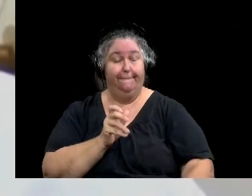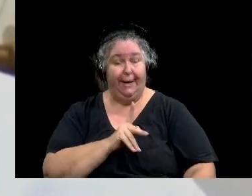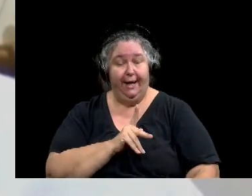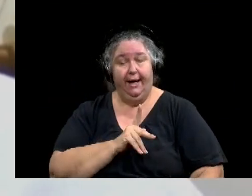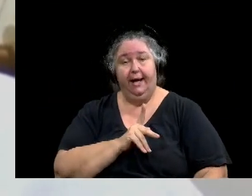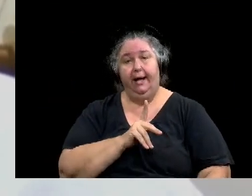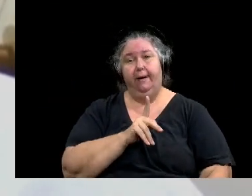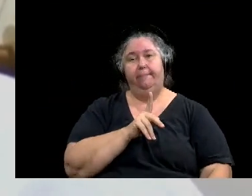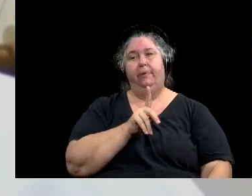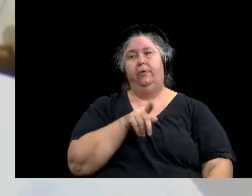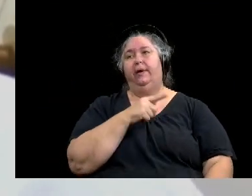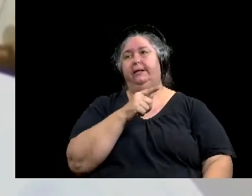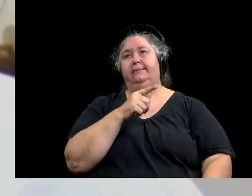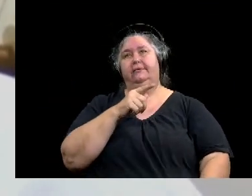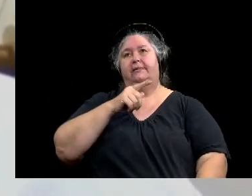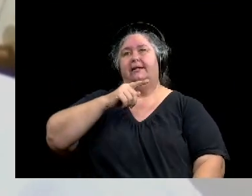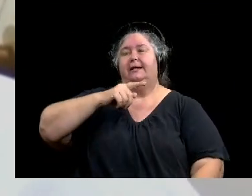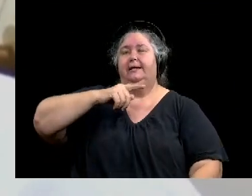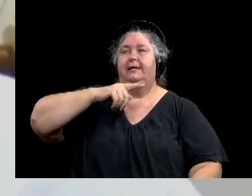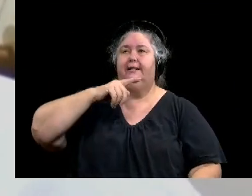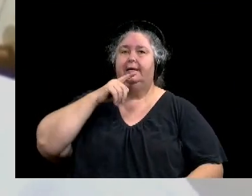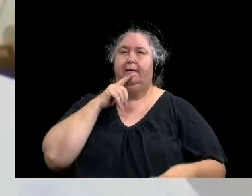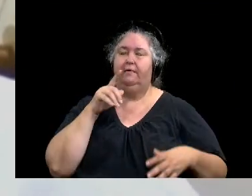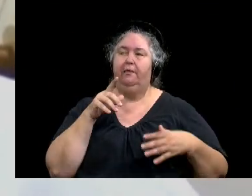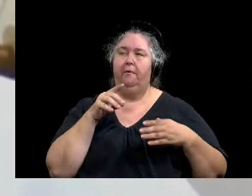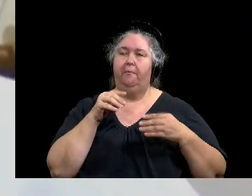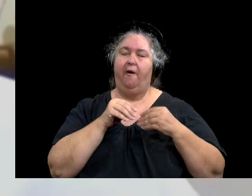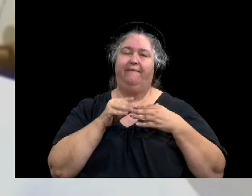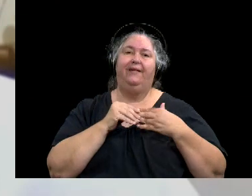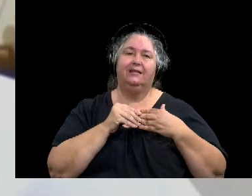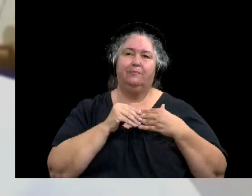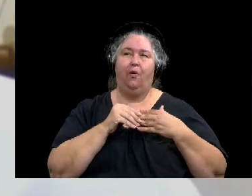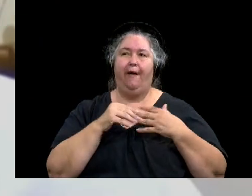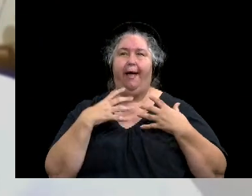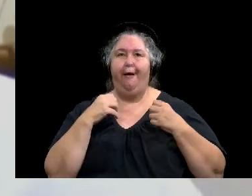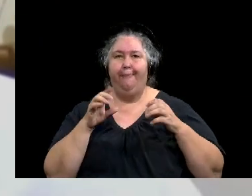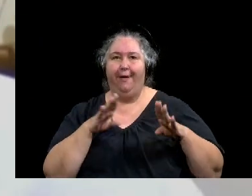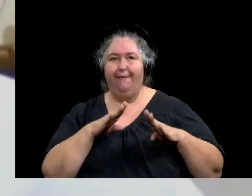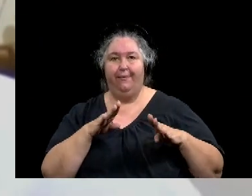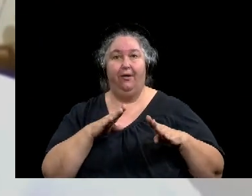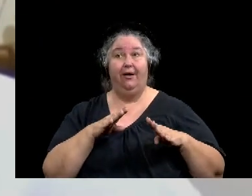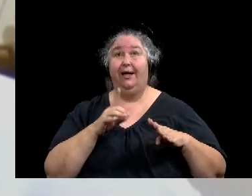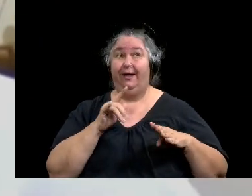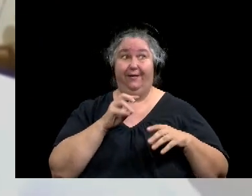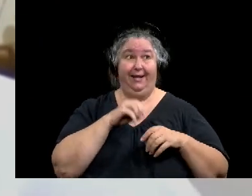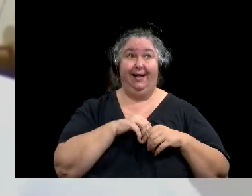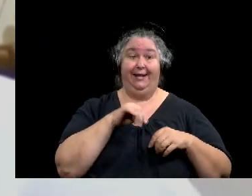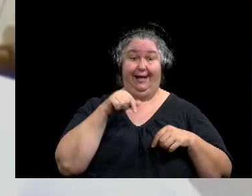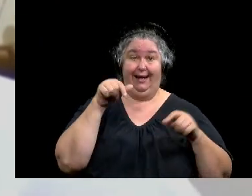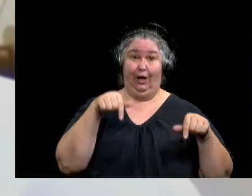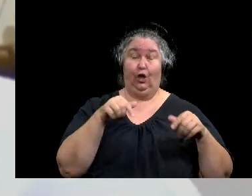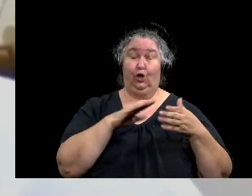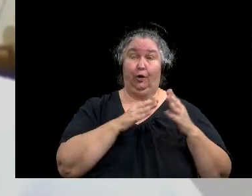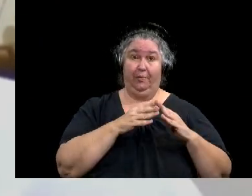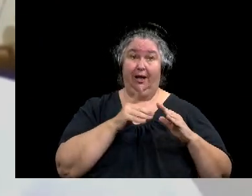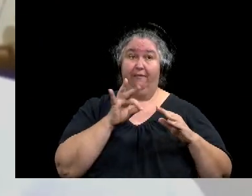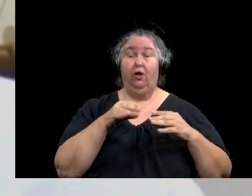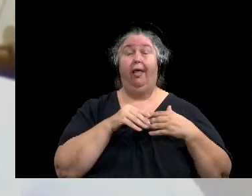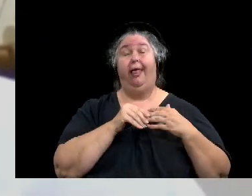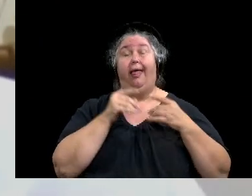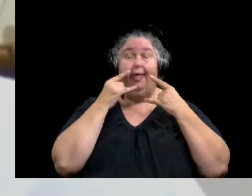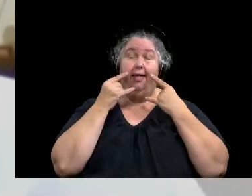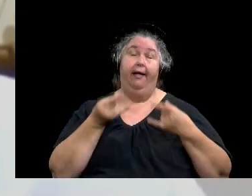lax health behaviors, but really within our own community, if there are lax health behaviors